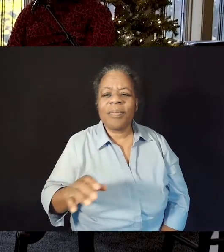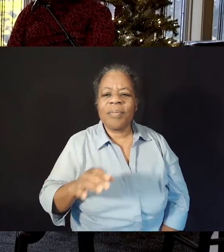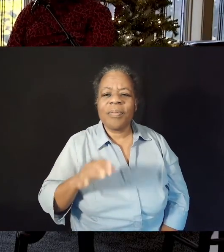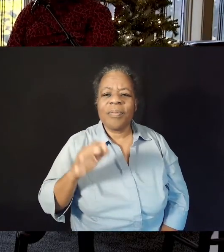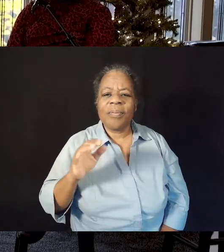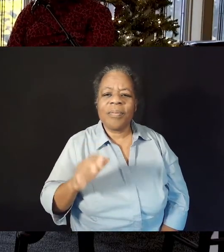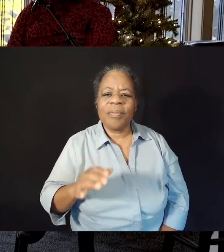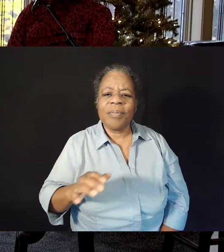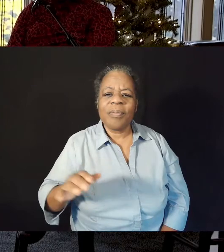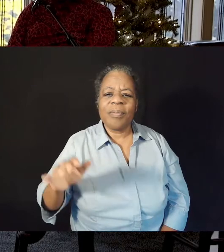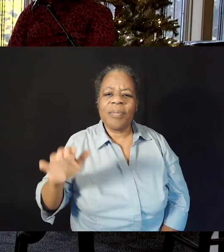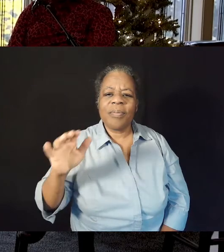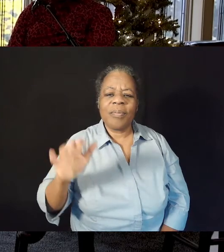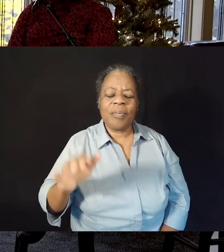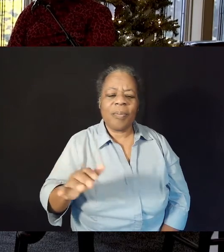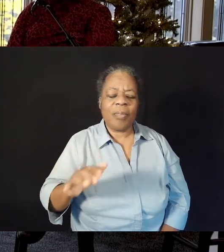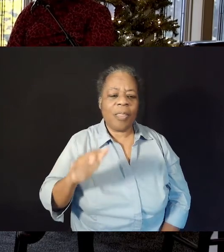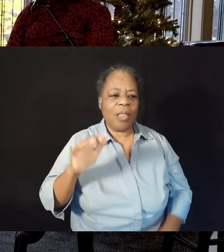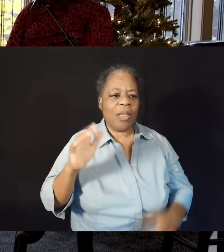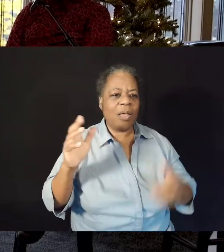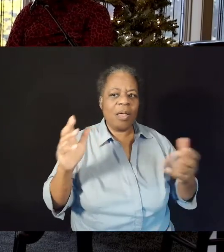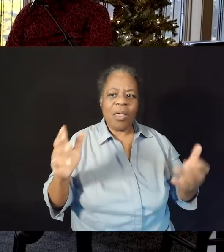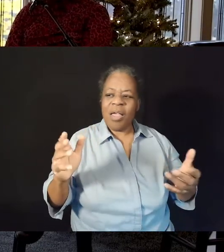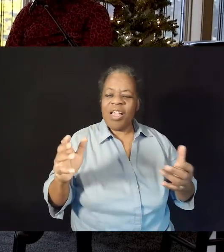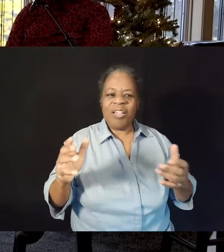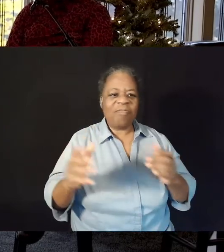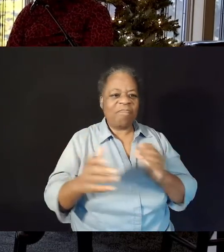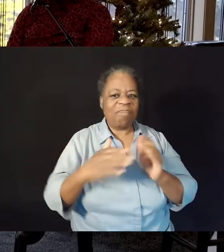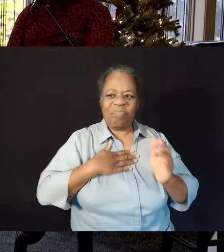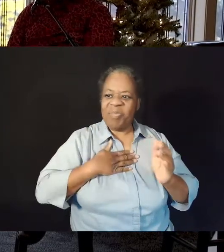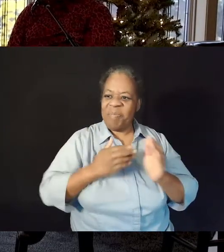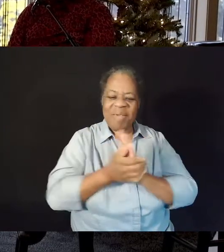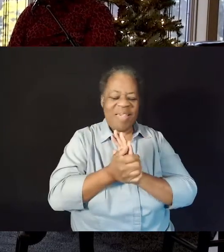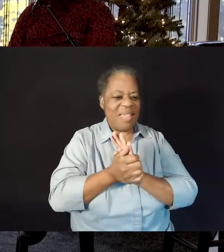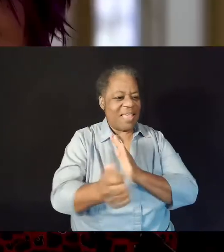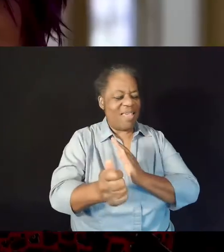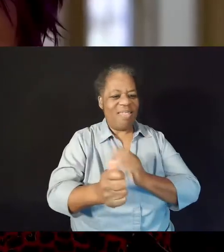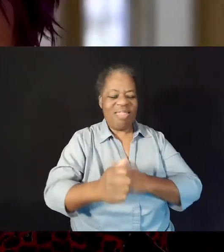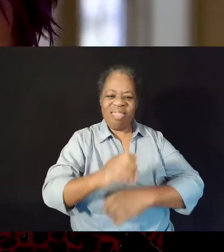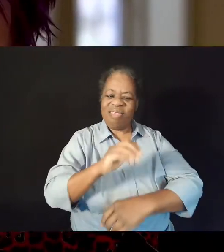finished. I will not boast in anything.